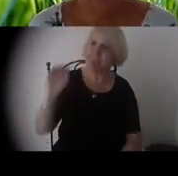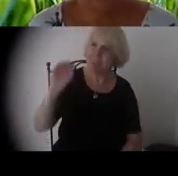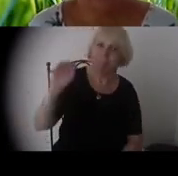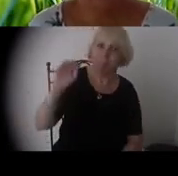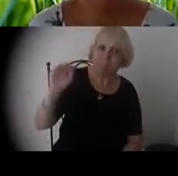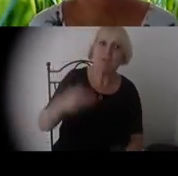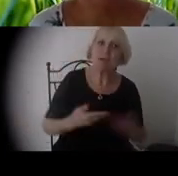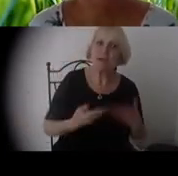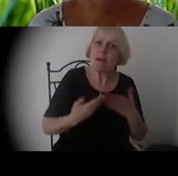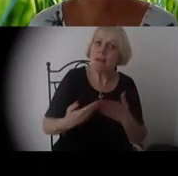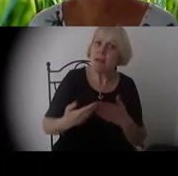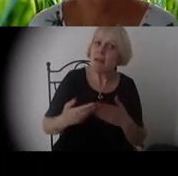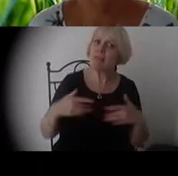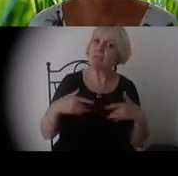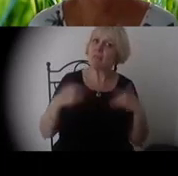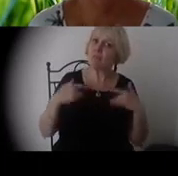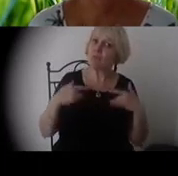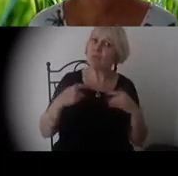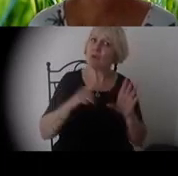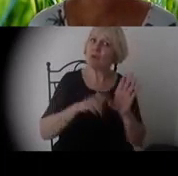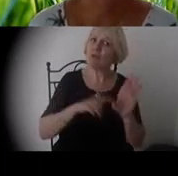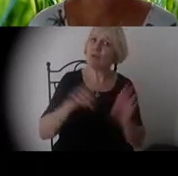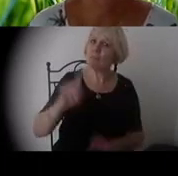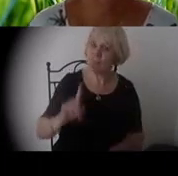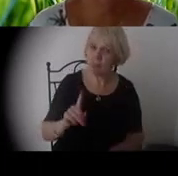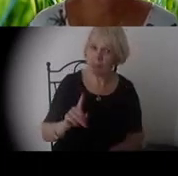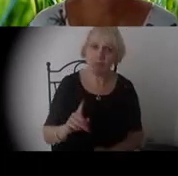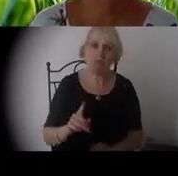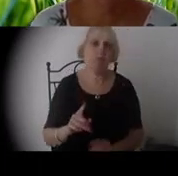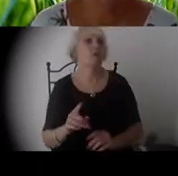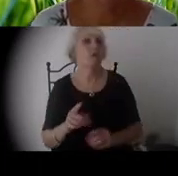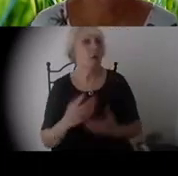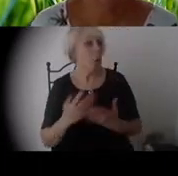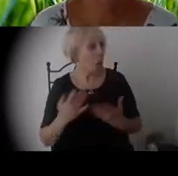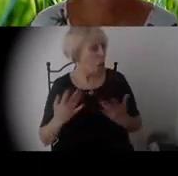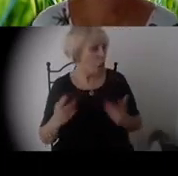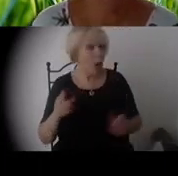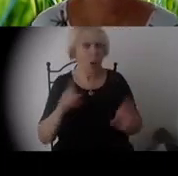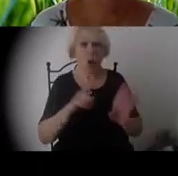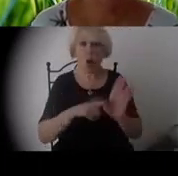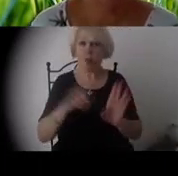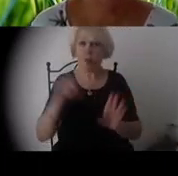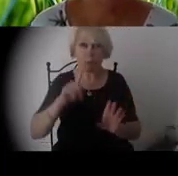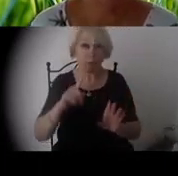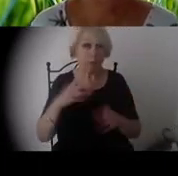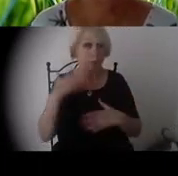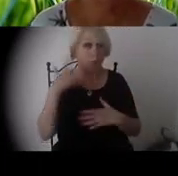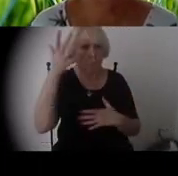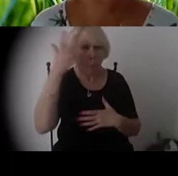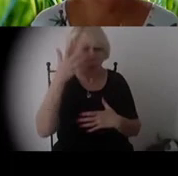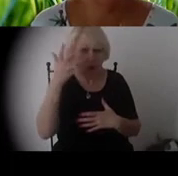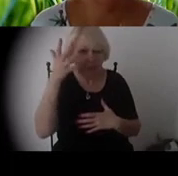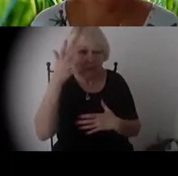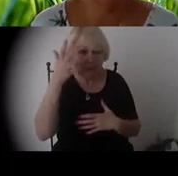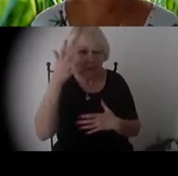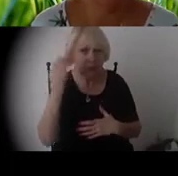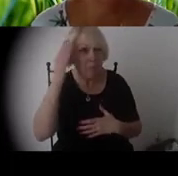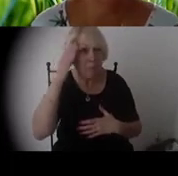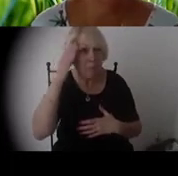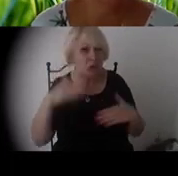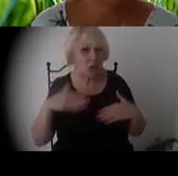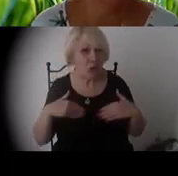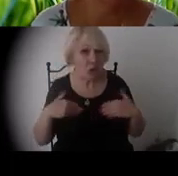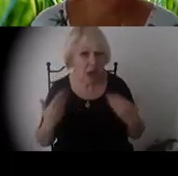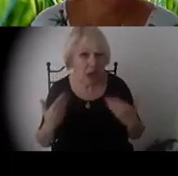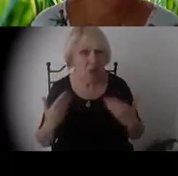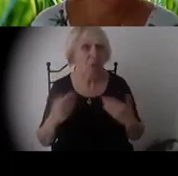of young people and what they are saying. And a lot of young people are telling us that they are very concerned about mental health and well-being, whether it's